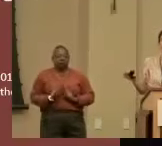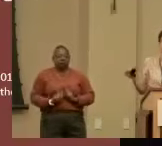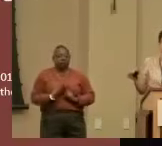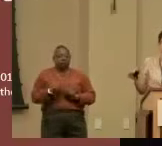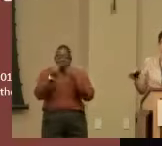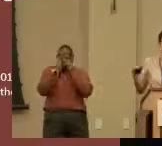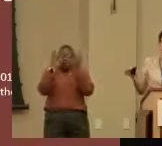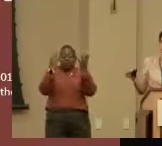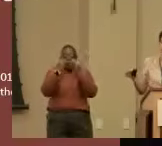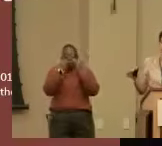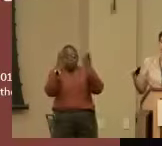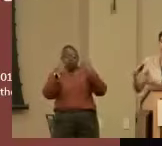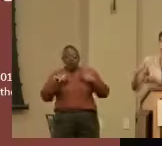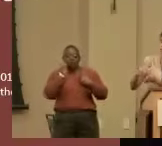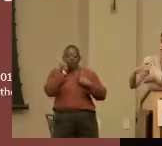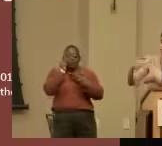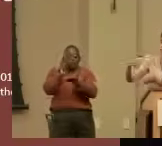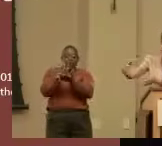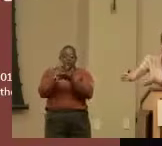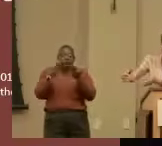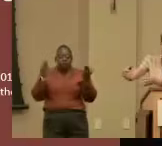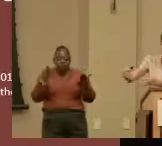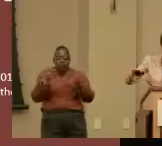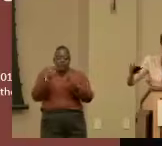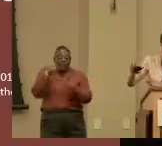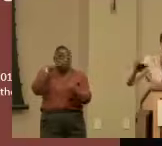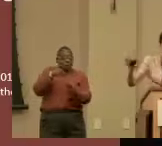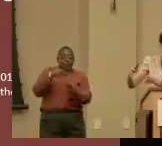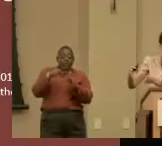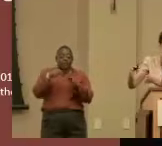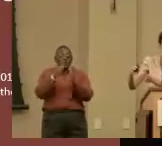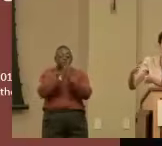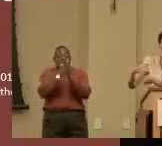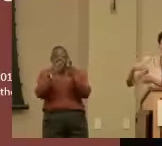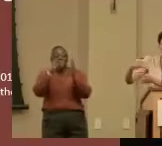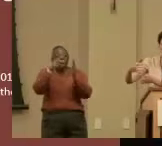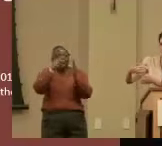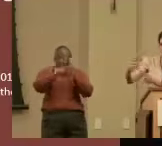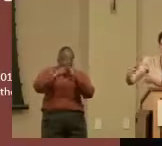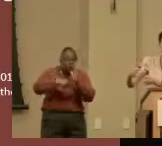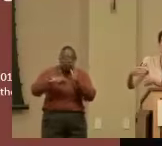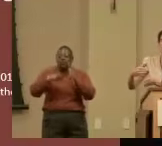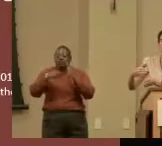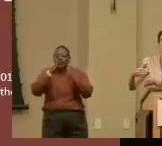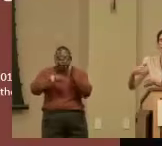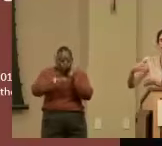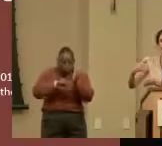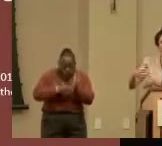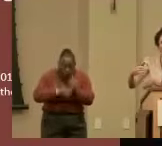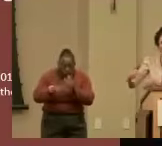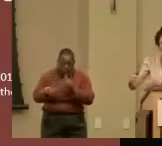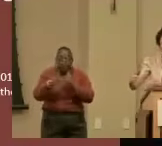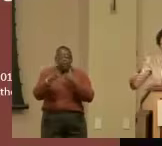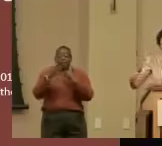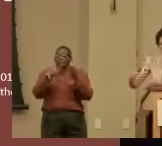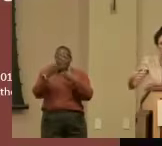does not care that the woman is going through menopause. So it's more of a factor, and the literature agrees with this too. The literature, the research has shown that